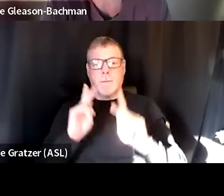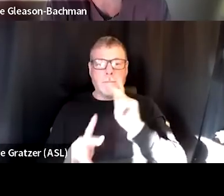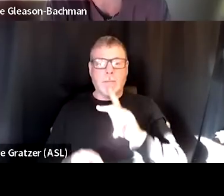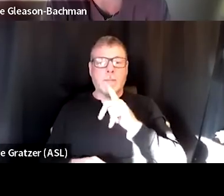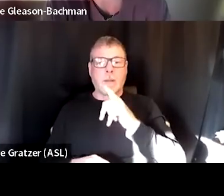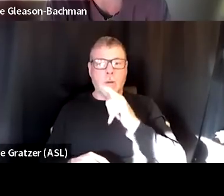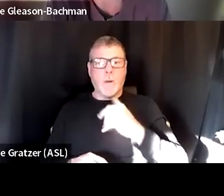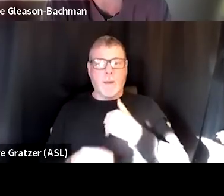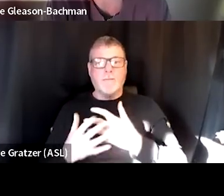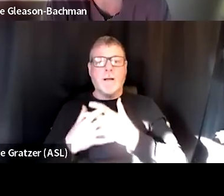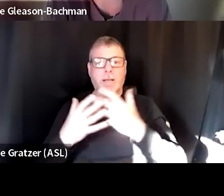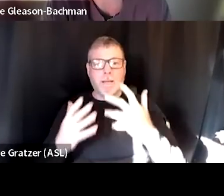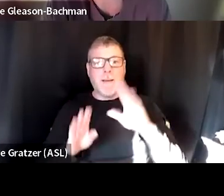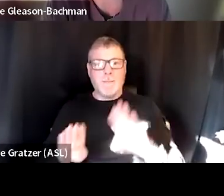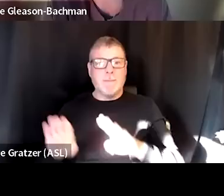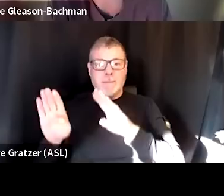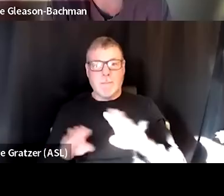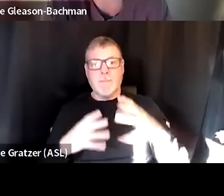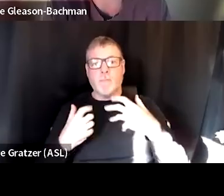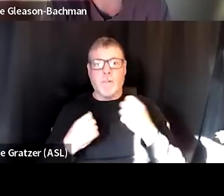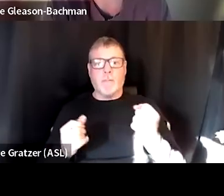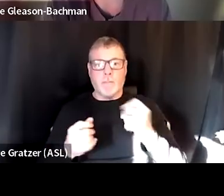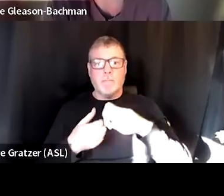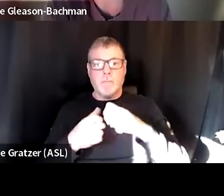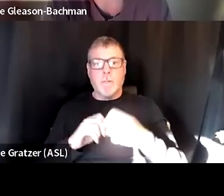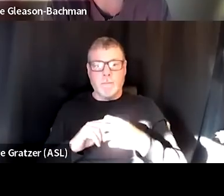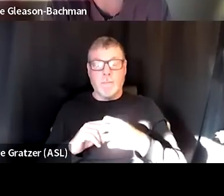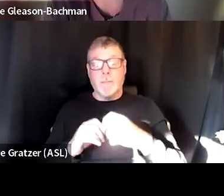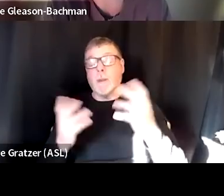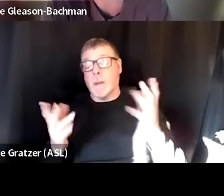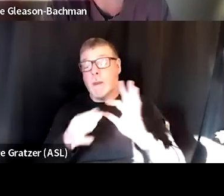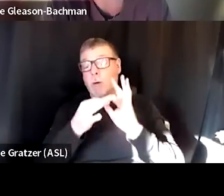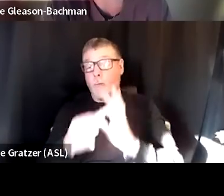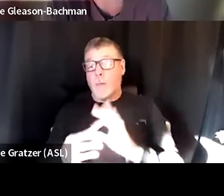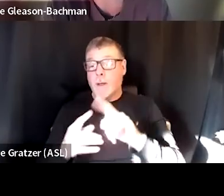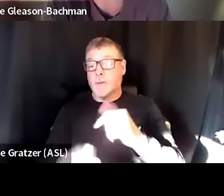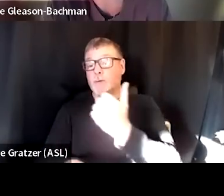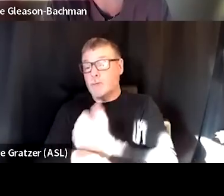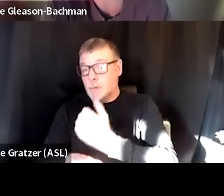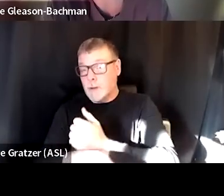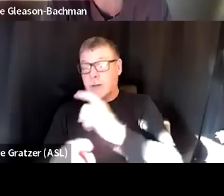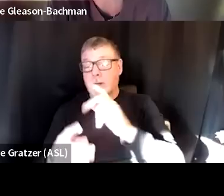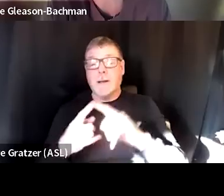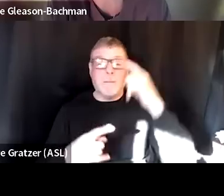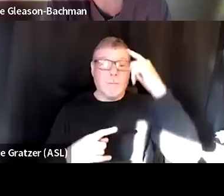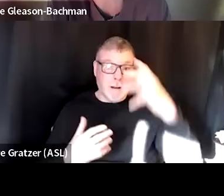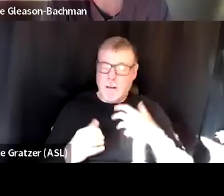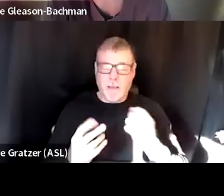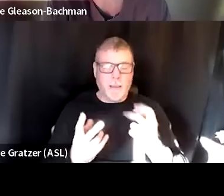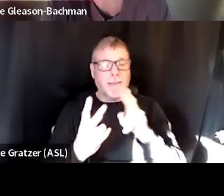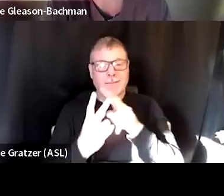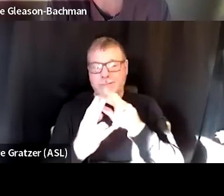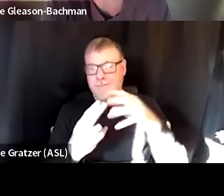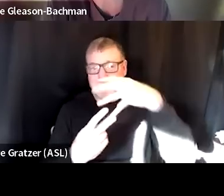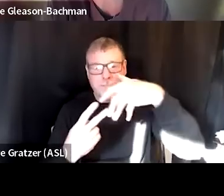having a lot of behavioral health symptoms. So whether that's related to substance use, mental health, a combination of both, just a lot of questions